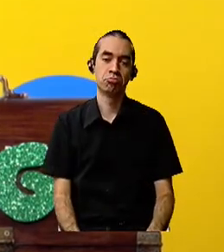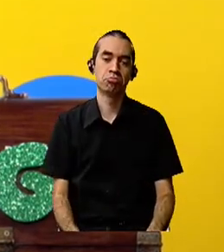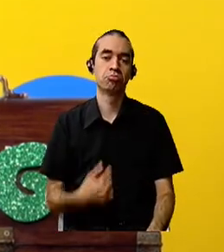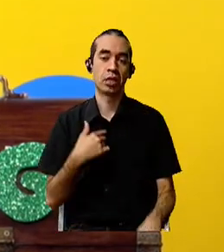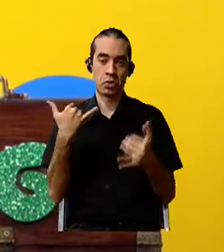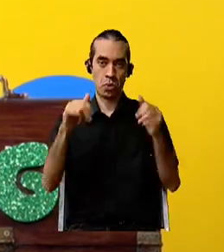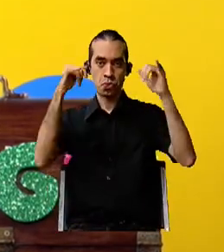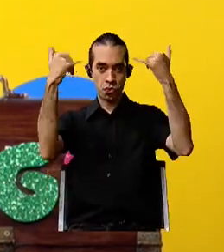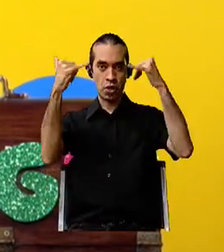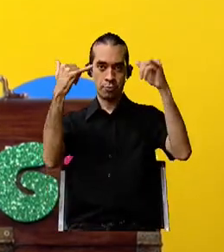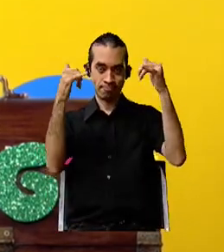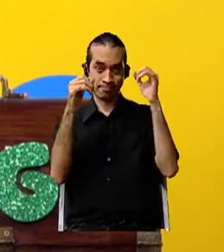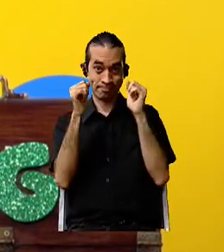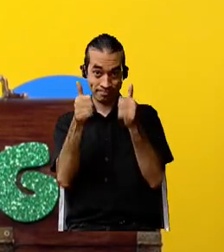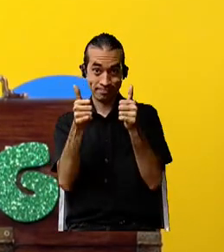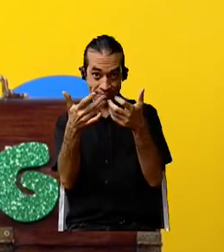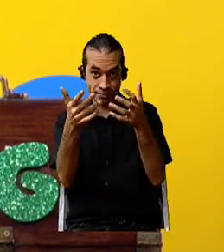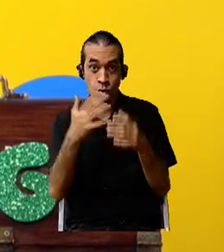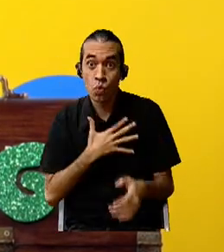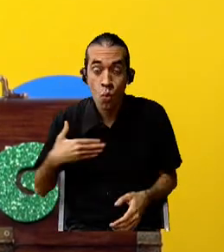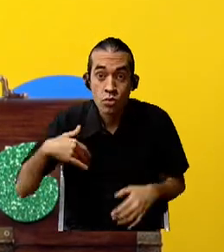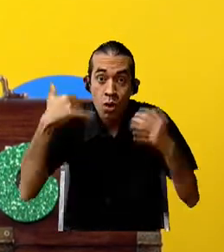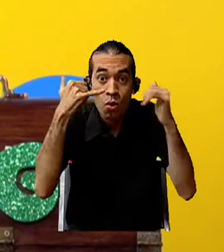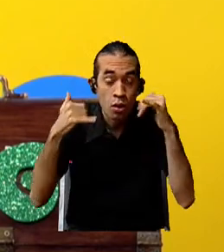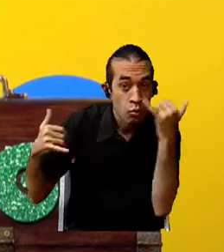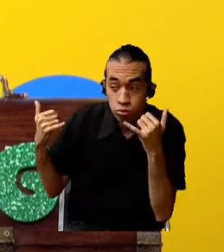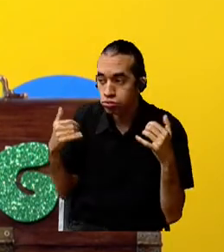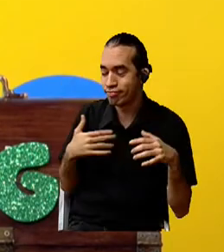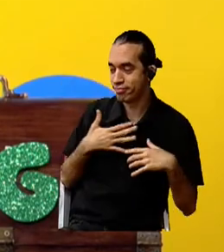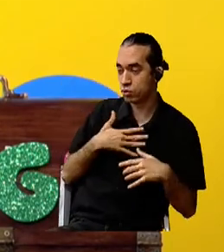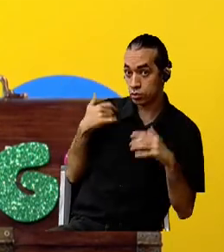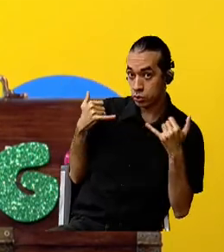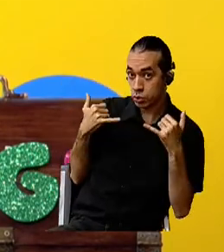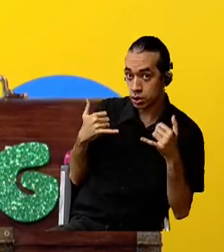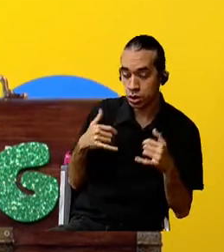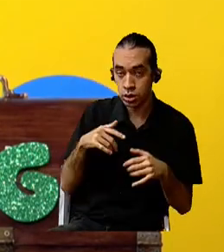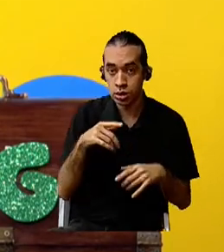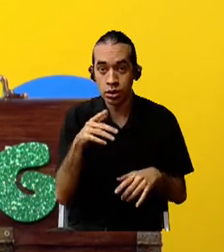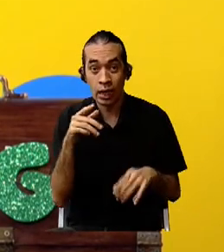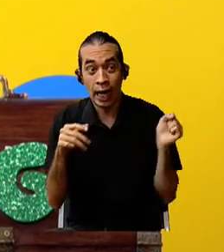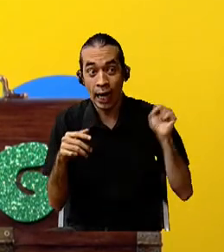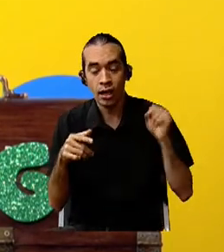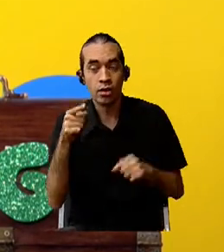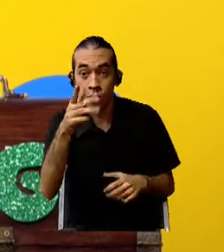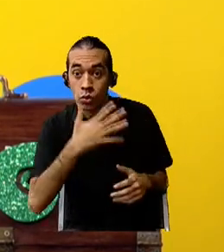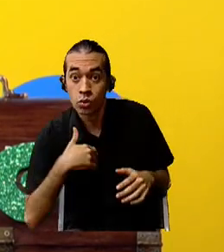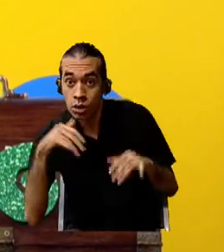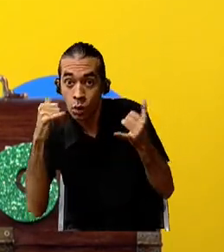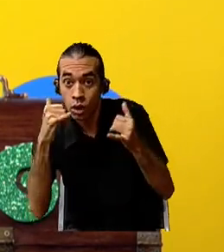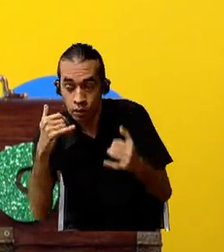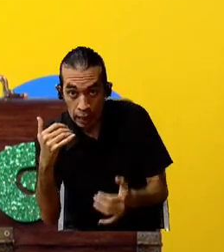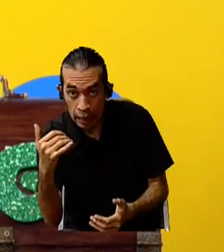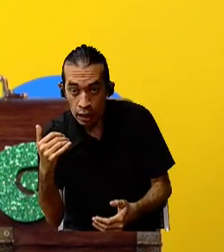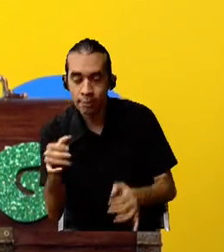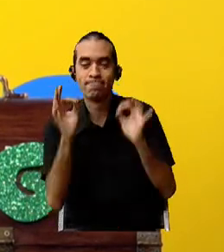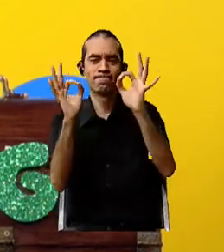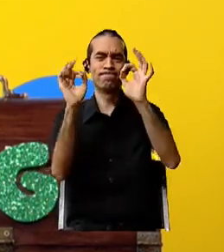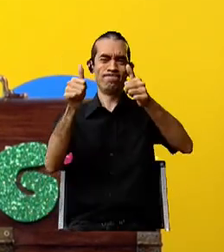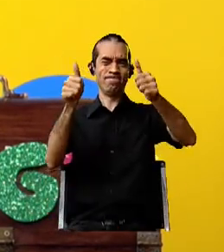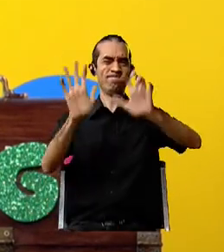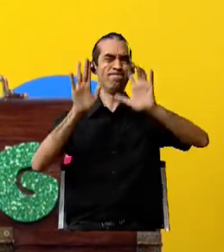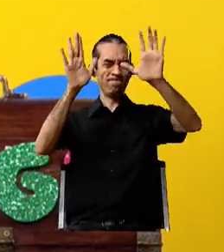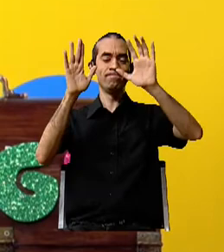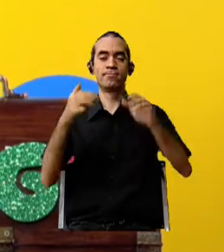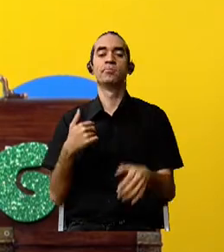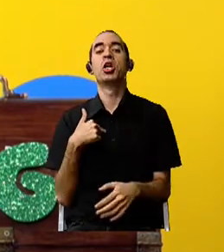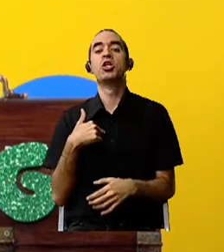a game with you. Do you like games? Yeah. Do you like games at home? Yeah? Amazing. I'm